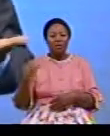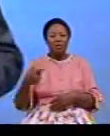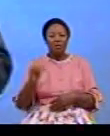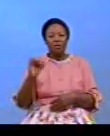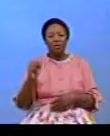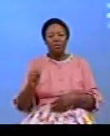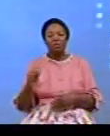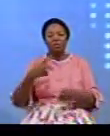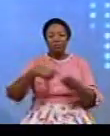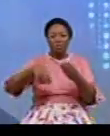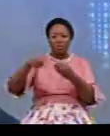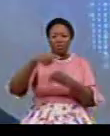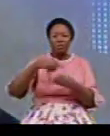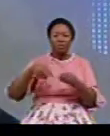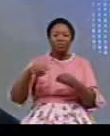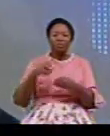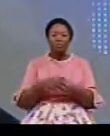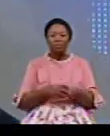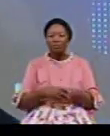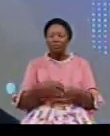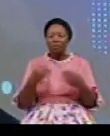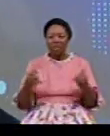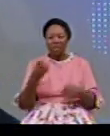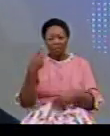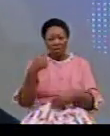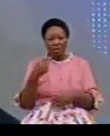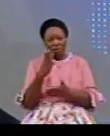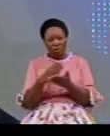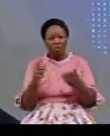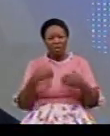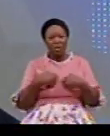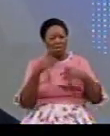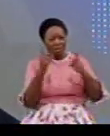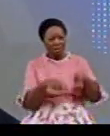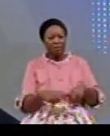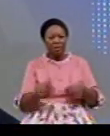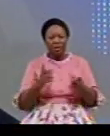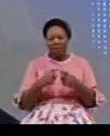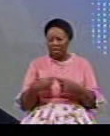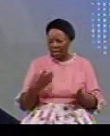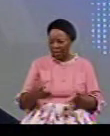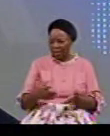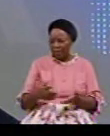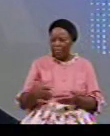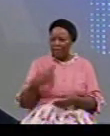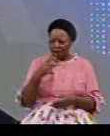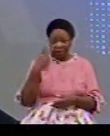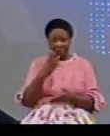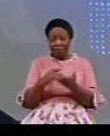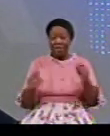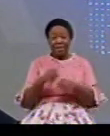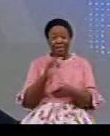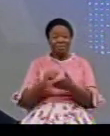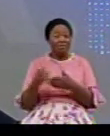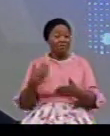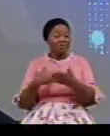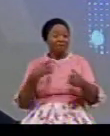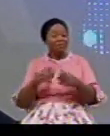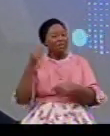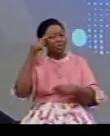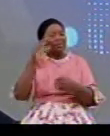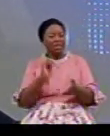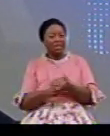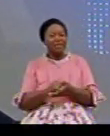rain and you come, anybody looking at you will see that effect of the rain on you. You'll be